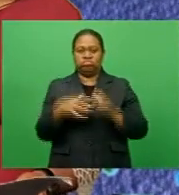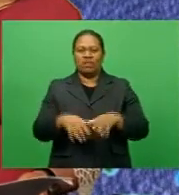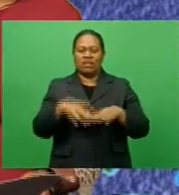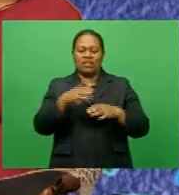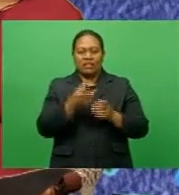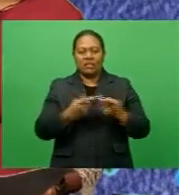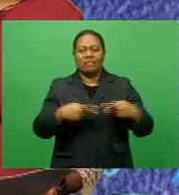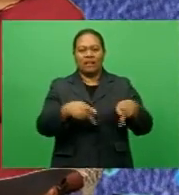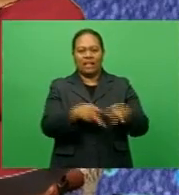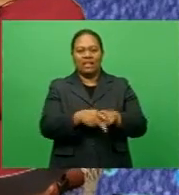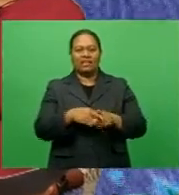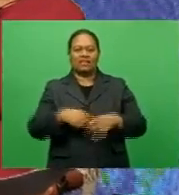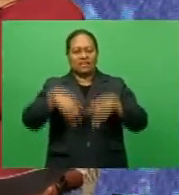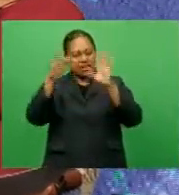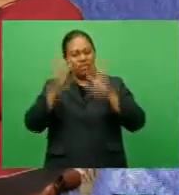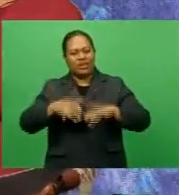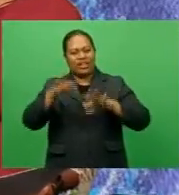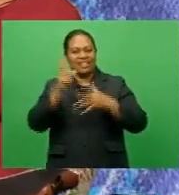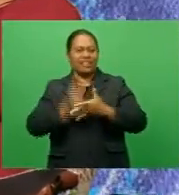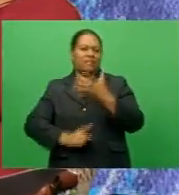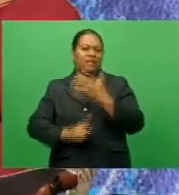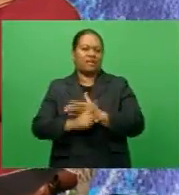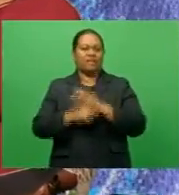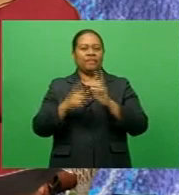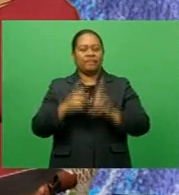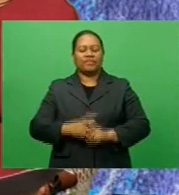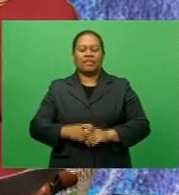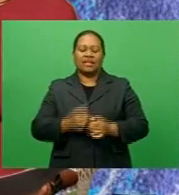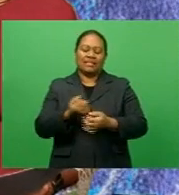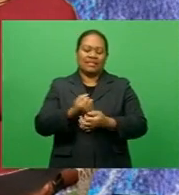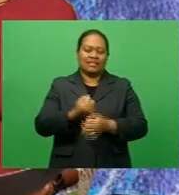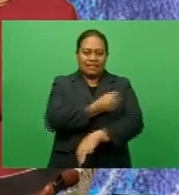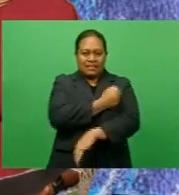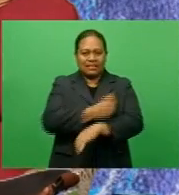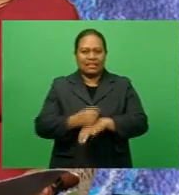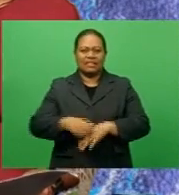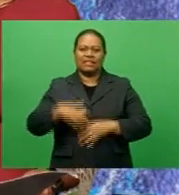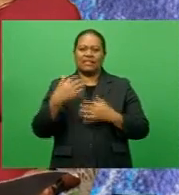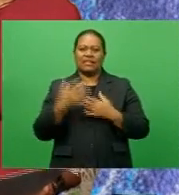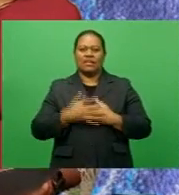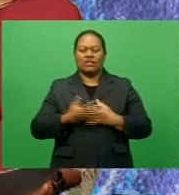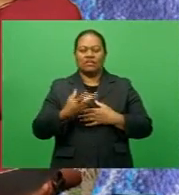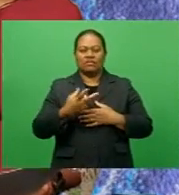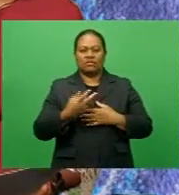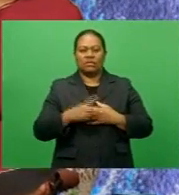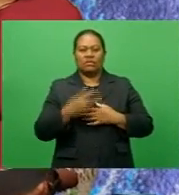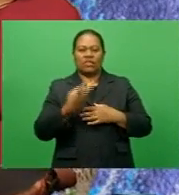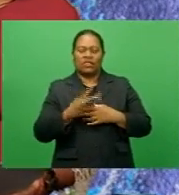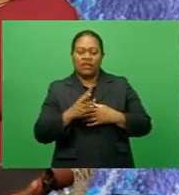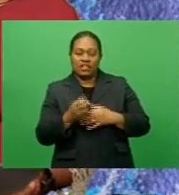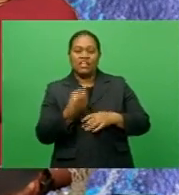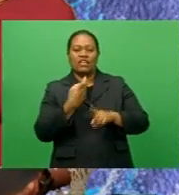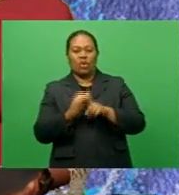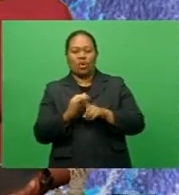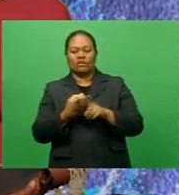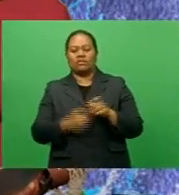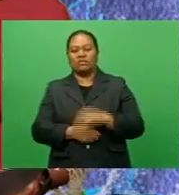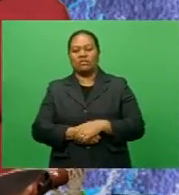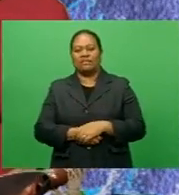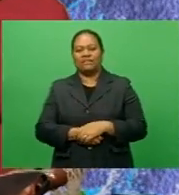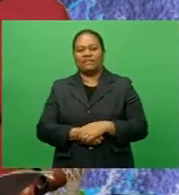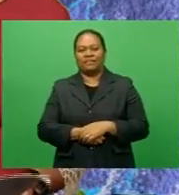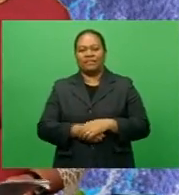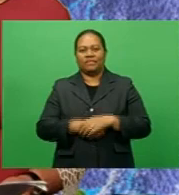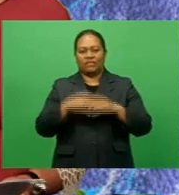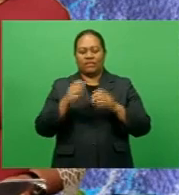showers to continue. At sea, southeast winds 20 to 25 knots, may gusts to 30 knots at times.